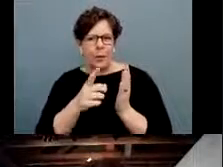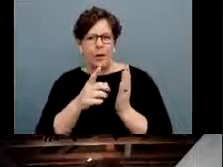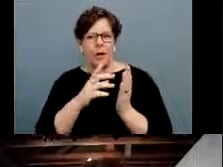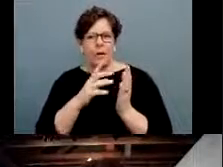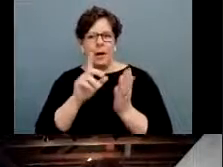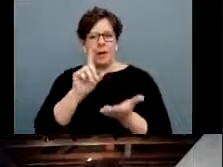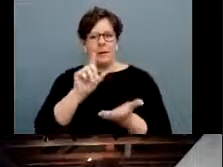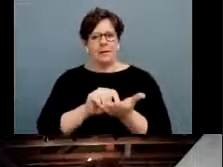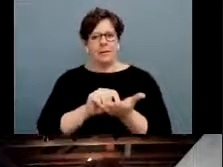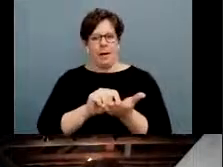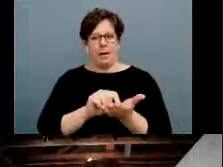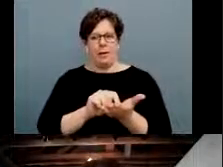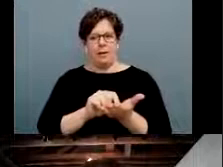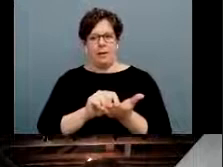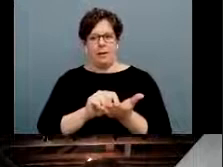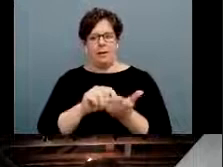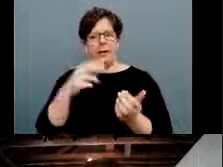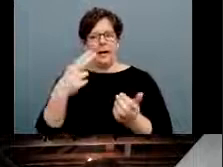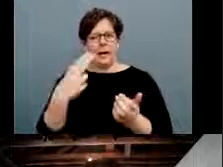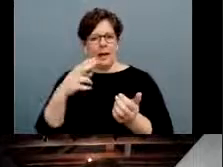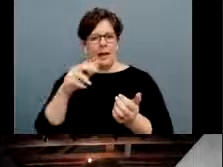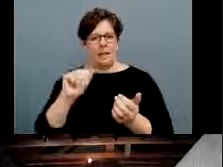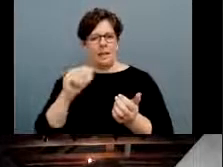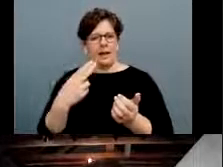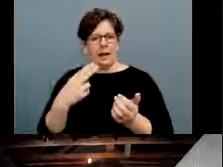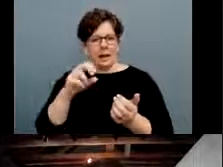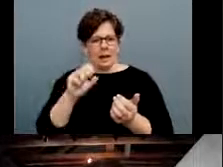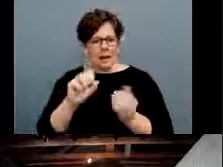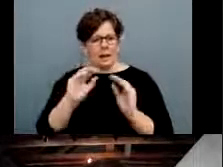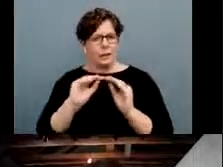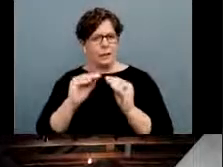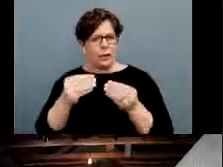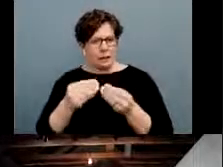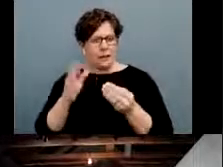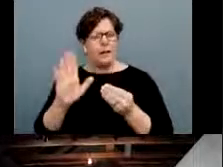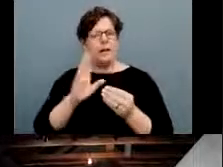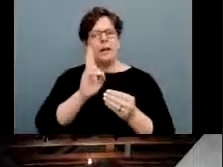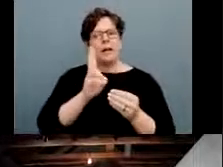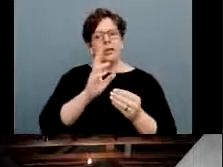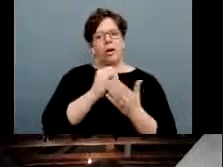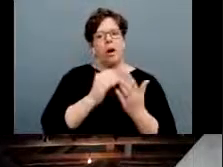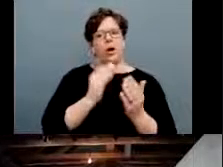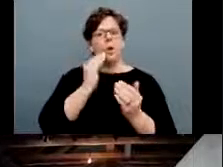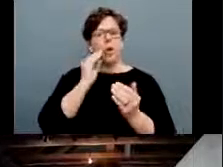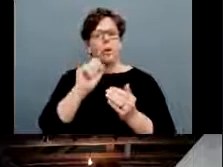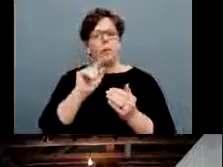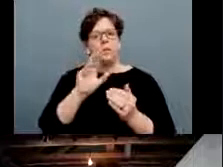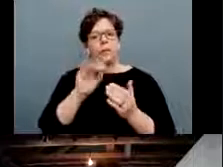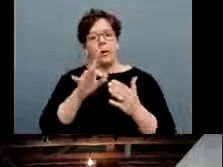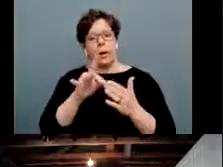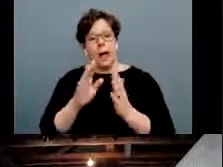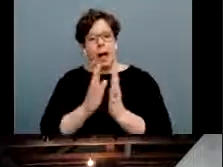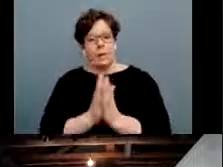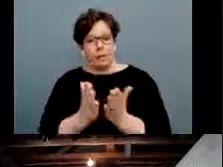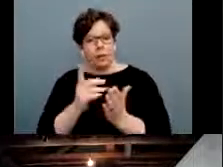published through the Historic Artist Homes and Studios program. It is the Historic Artist Homes and Studios Guidebook. You can